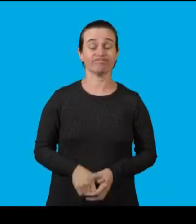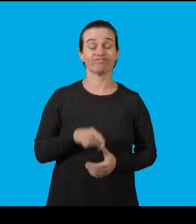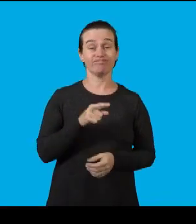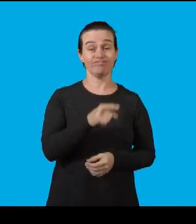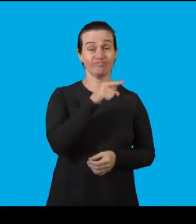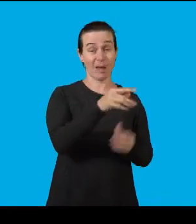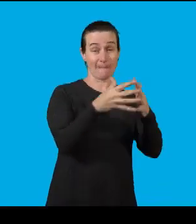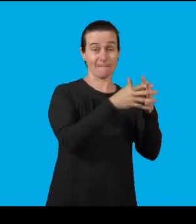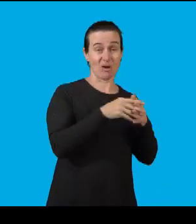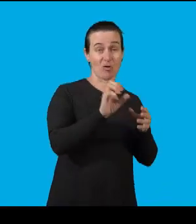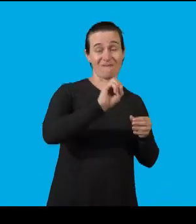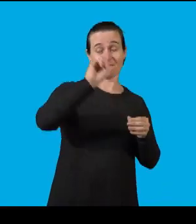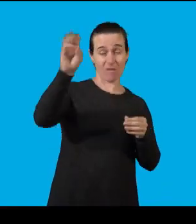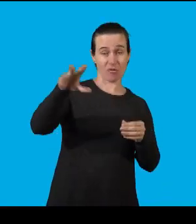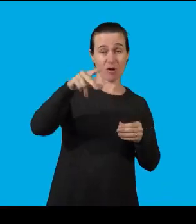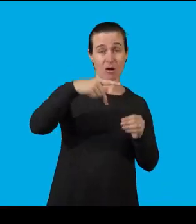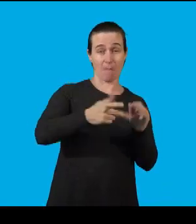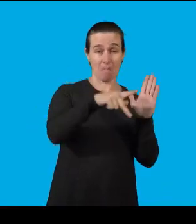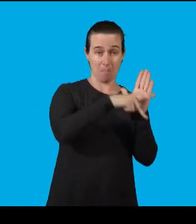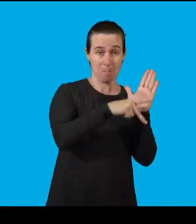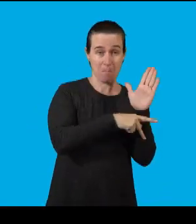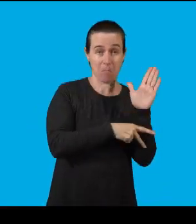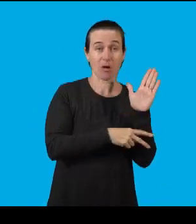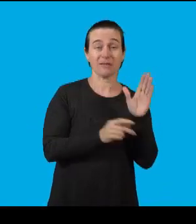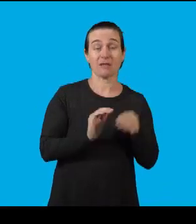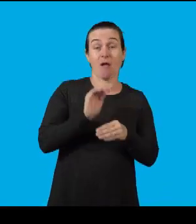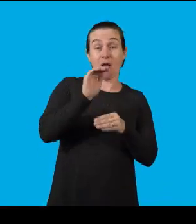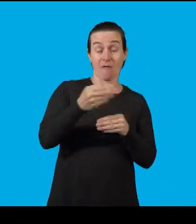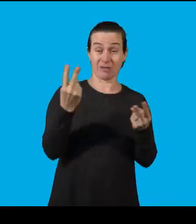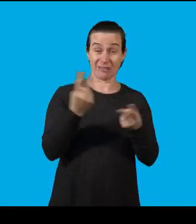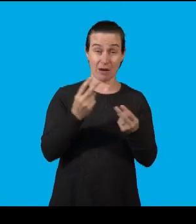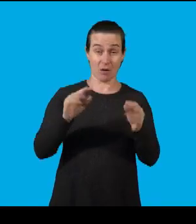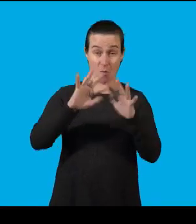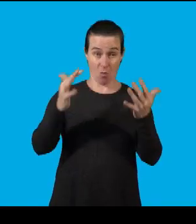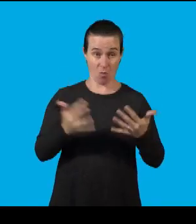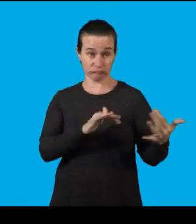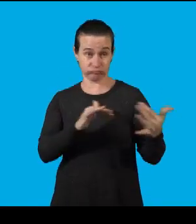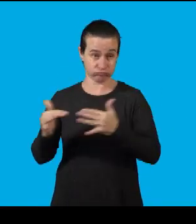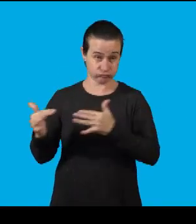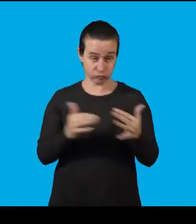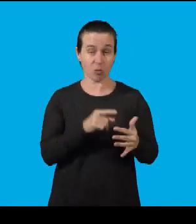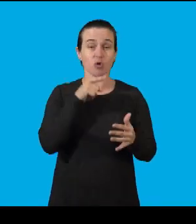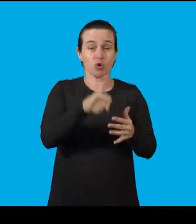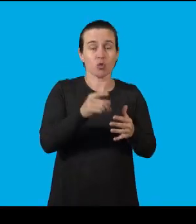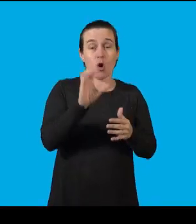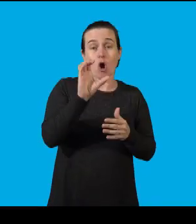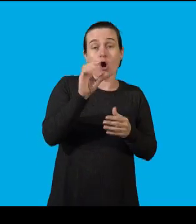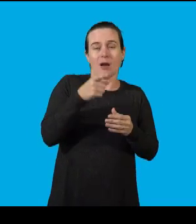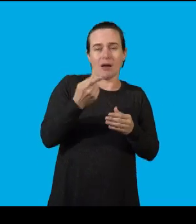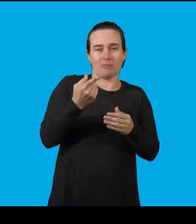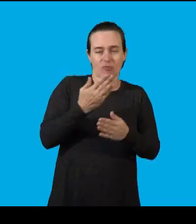A U.S. foreign policy adopted after the Second World War to contain or